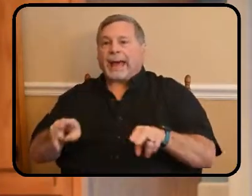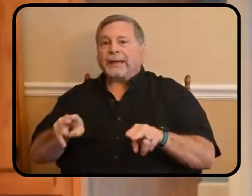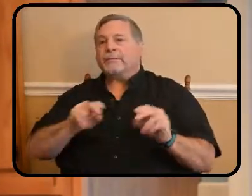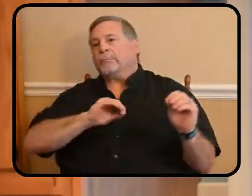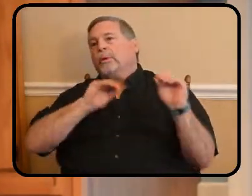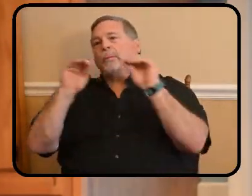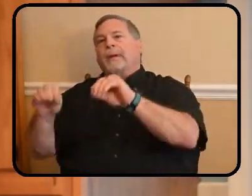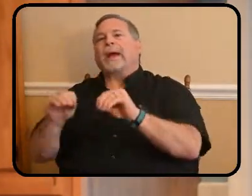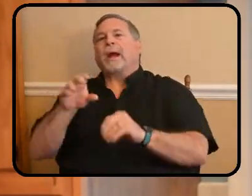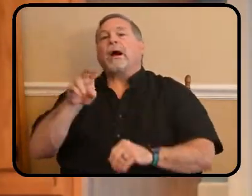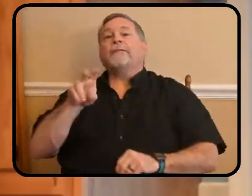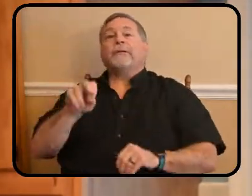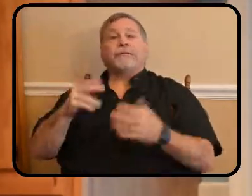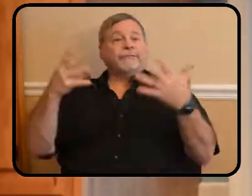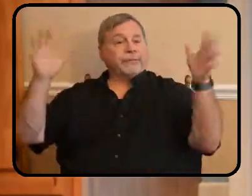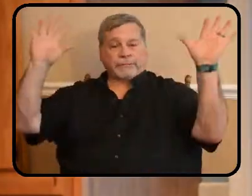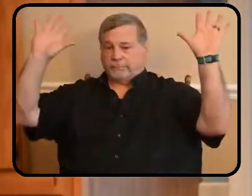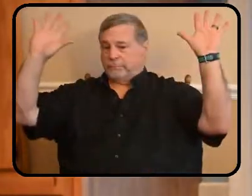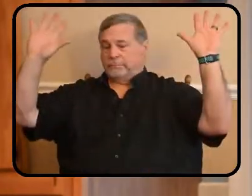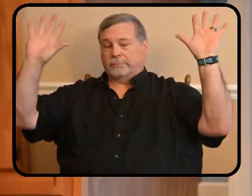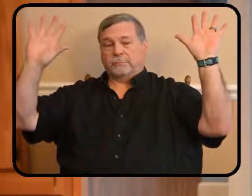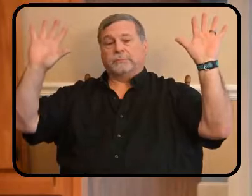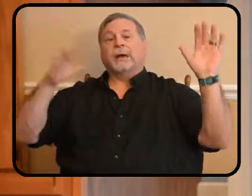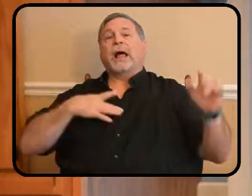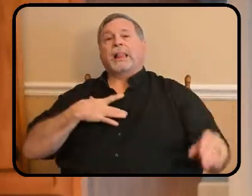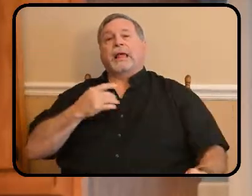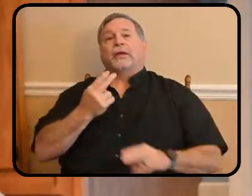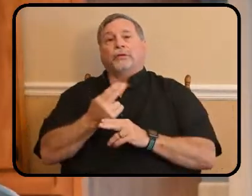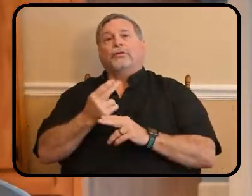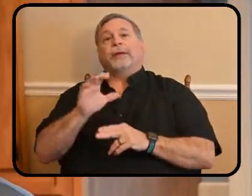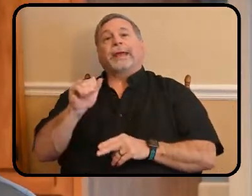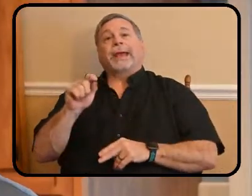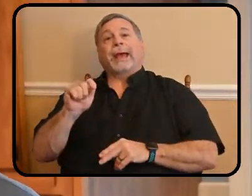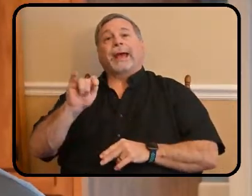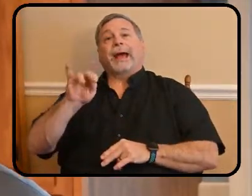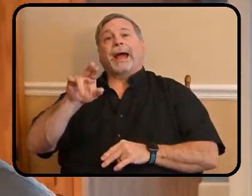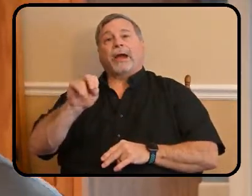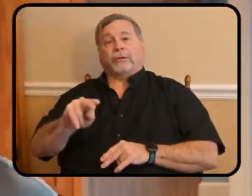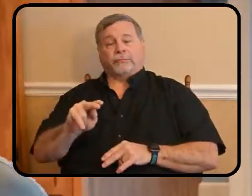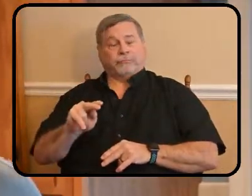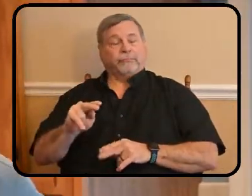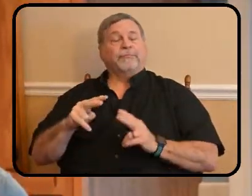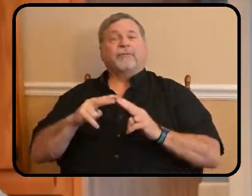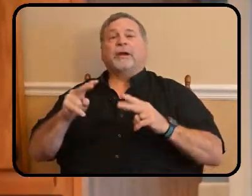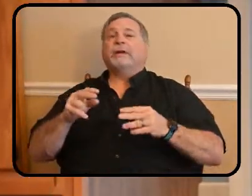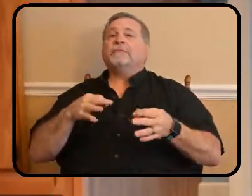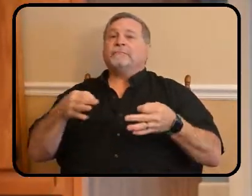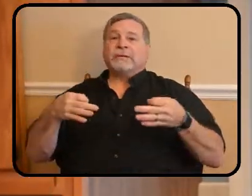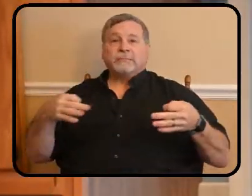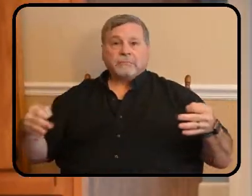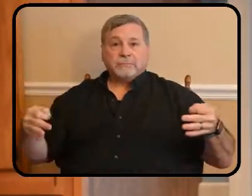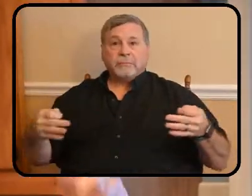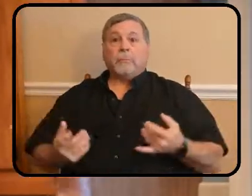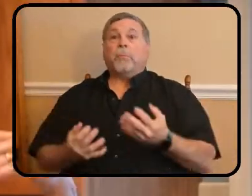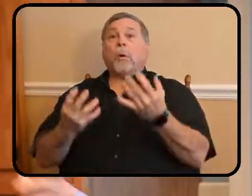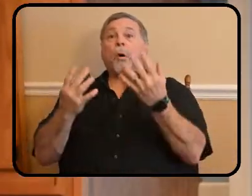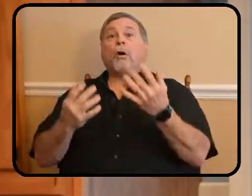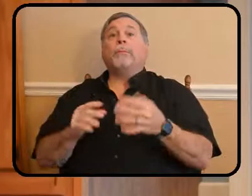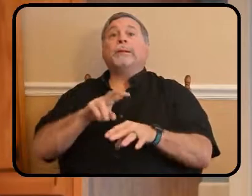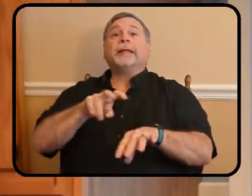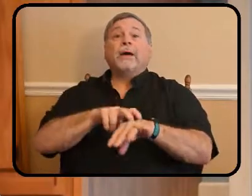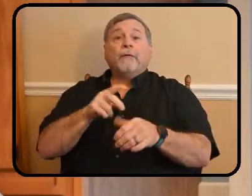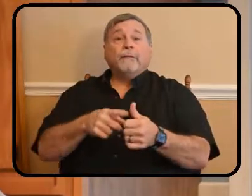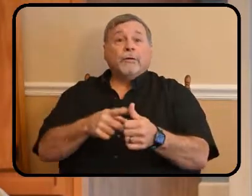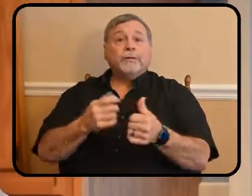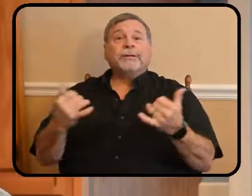oven and we're done. So I like using cast iron. It's very versatile. I actually boil the potatoes in it. Now I'm actually going